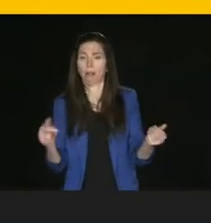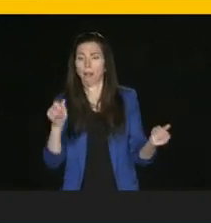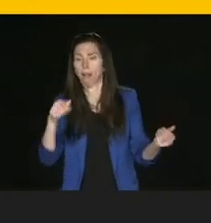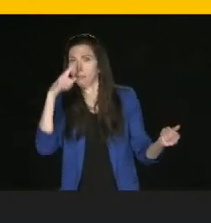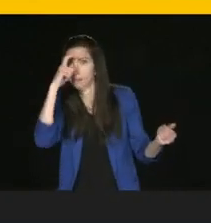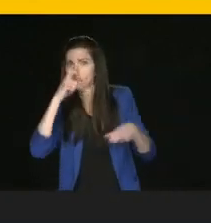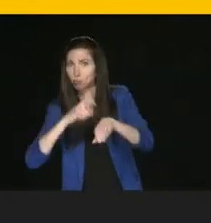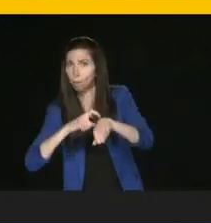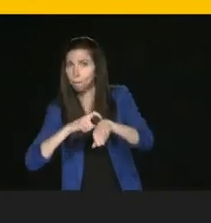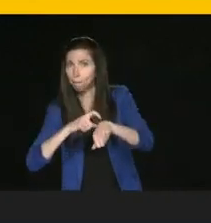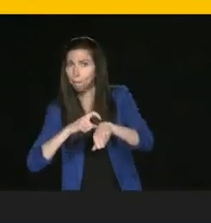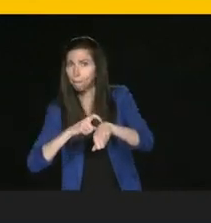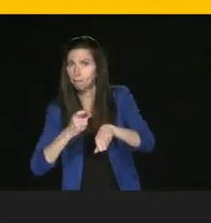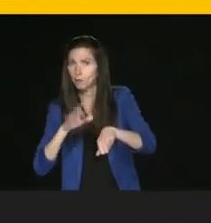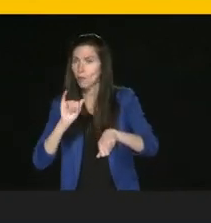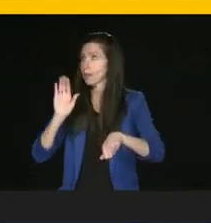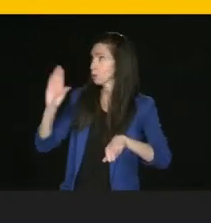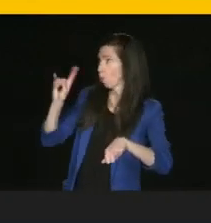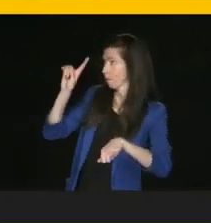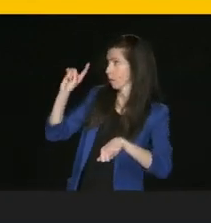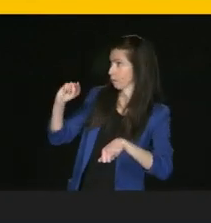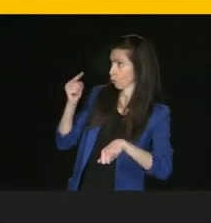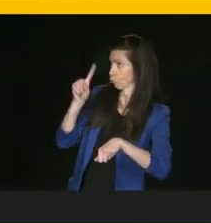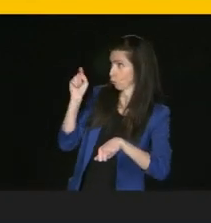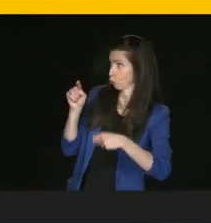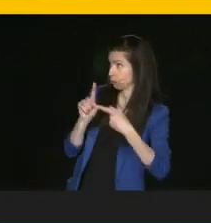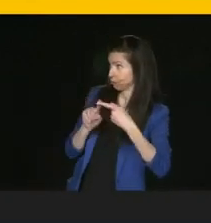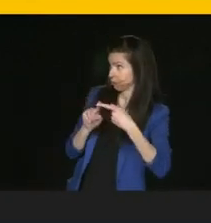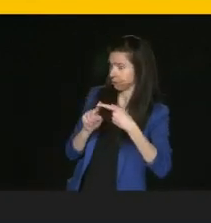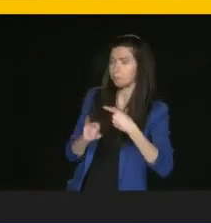With respect to the downward curve,